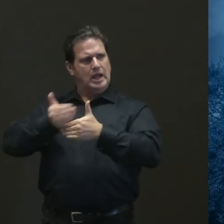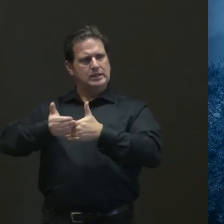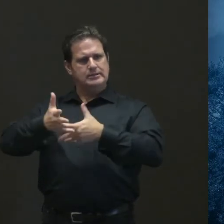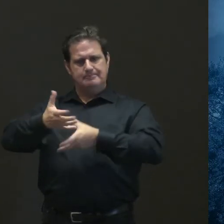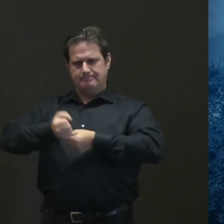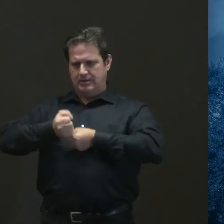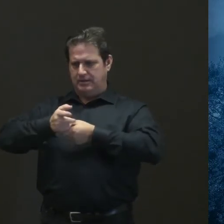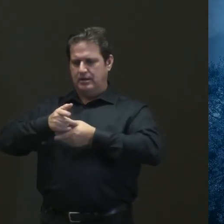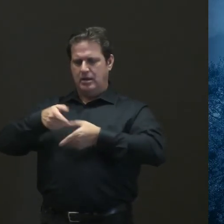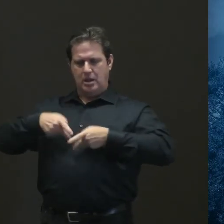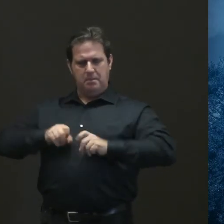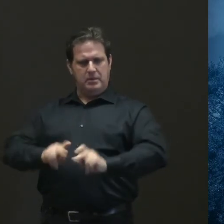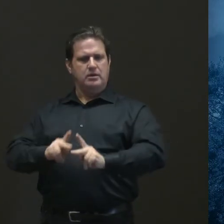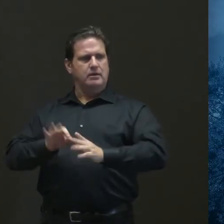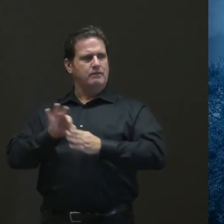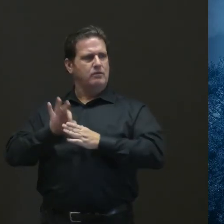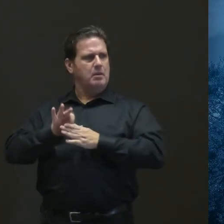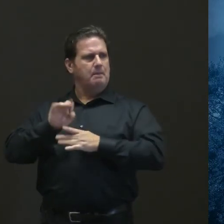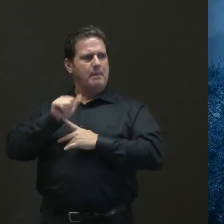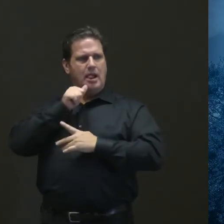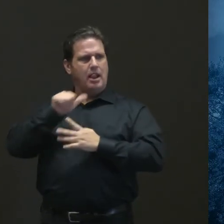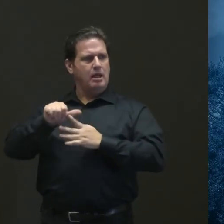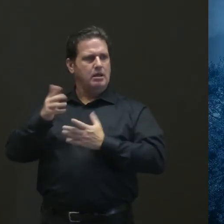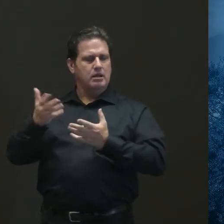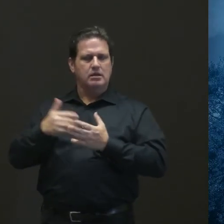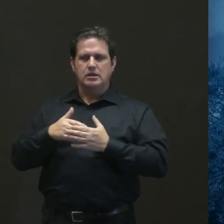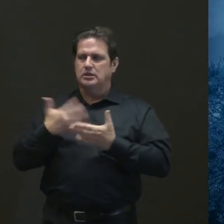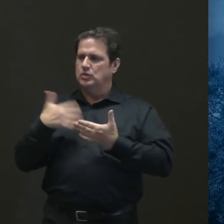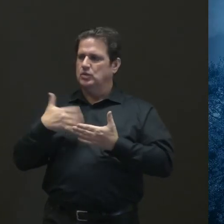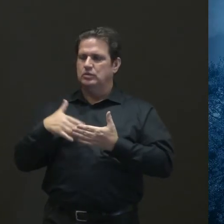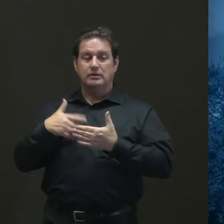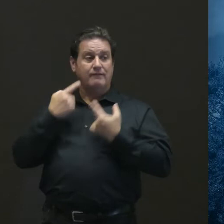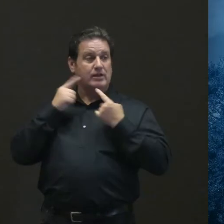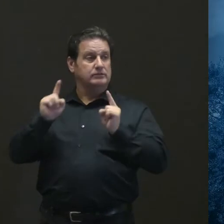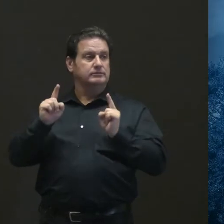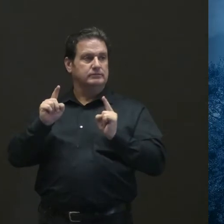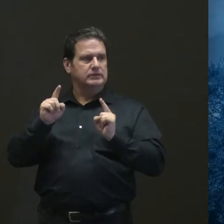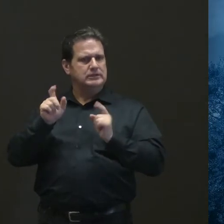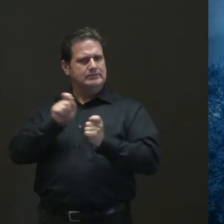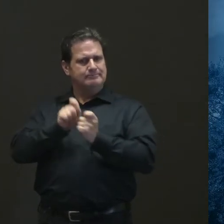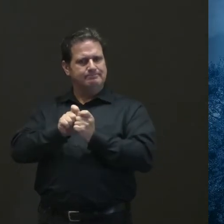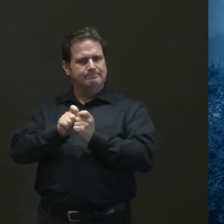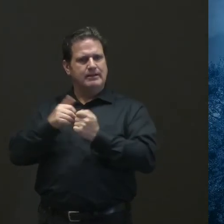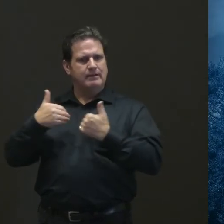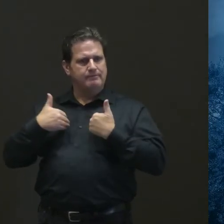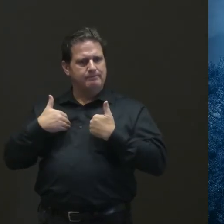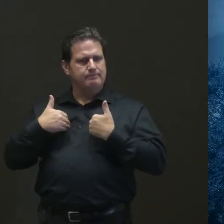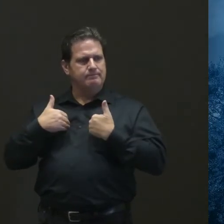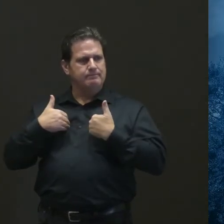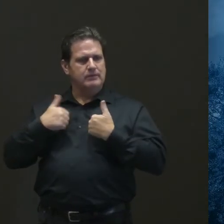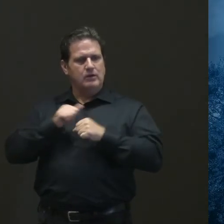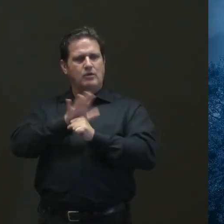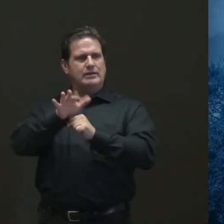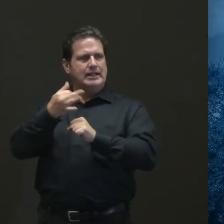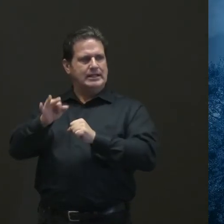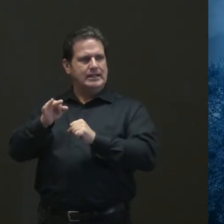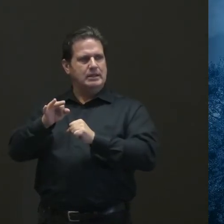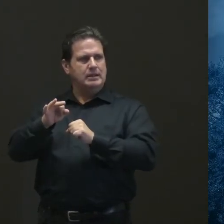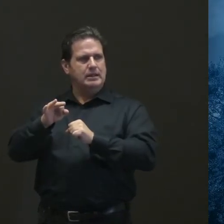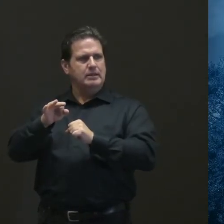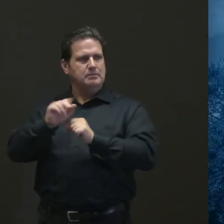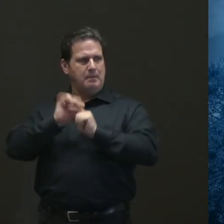we're giving people the opportunity to vote by mail, and it's incredibly effective, particularly when you have a COVID-19